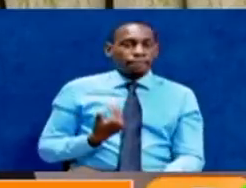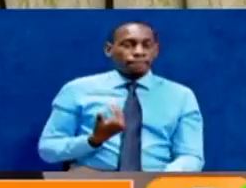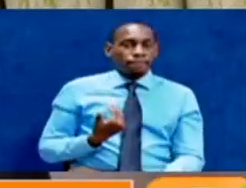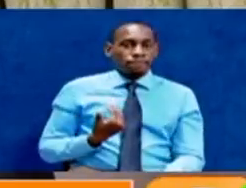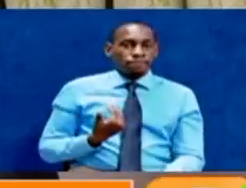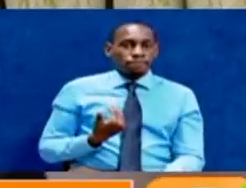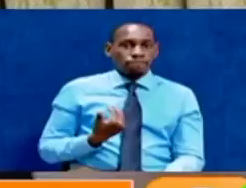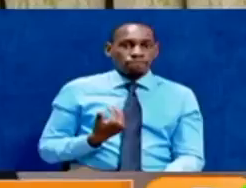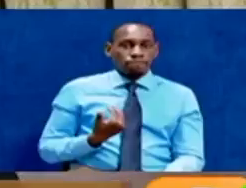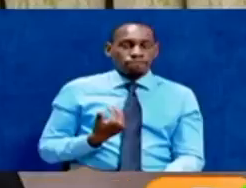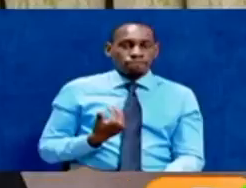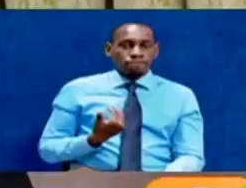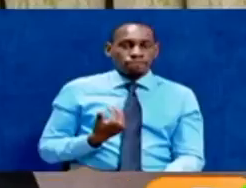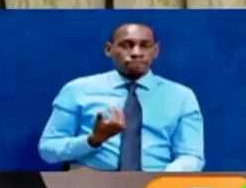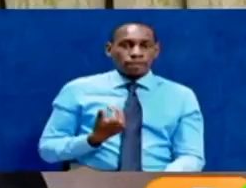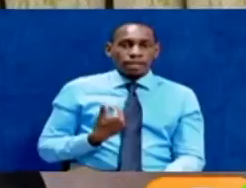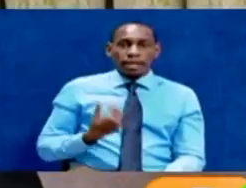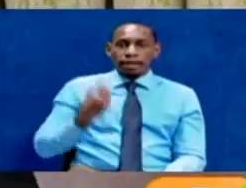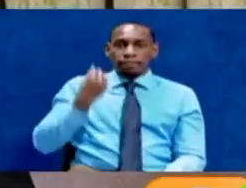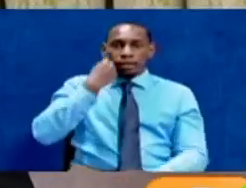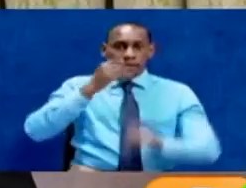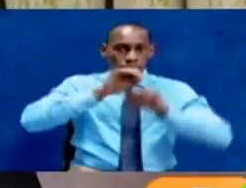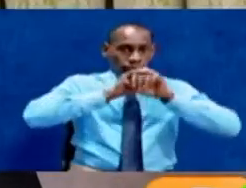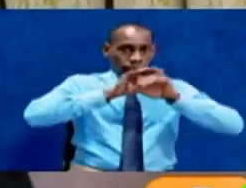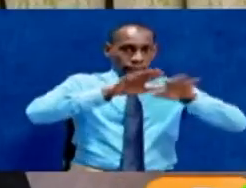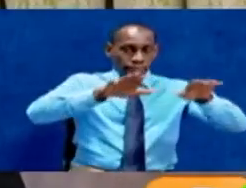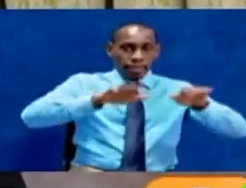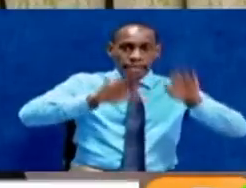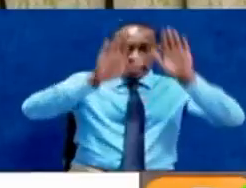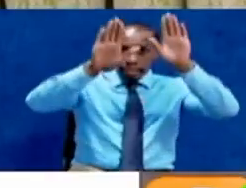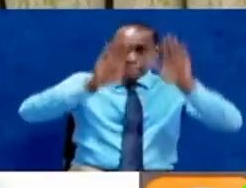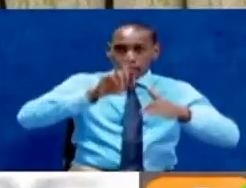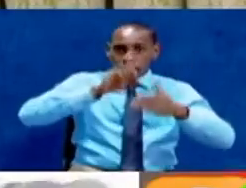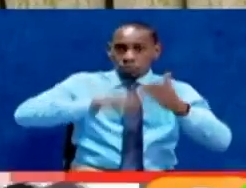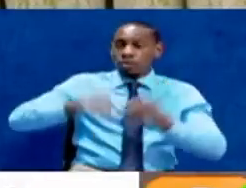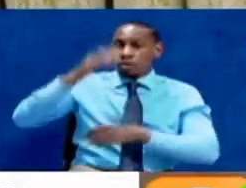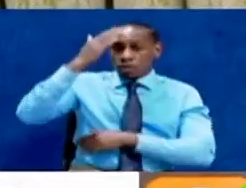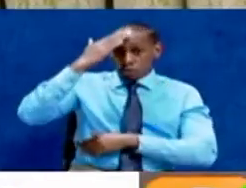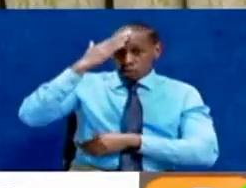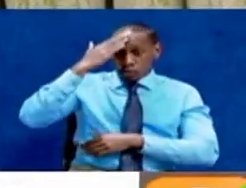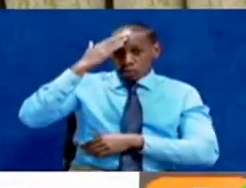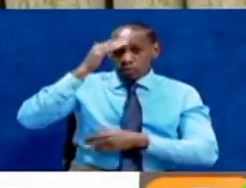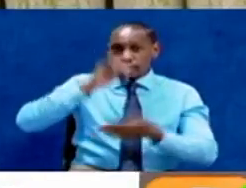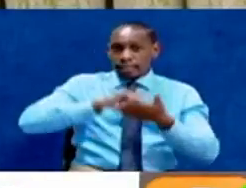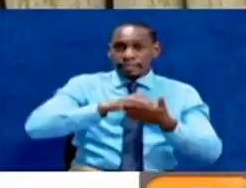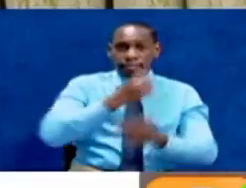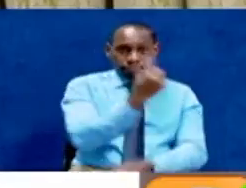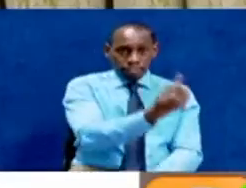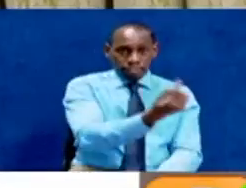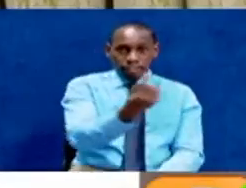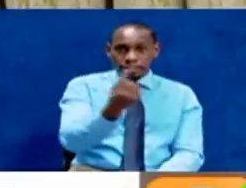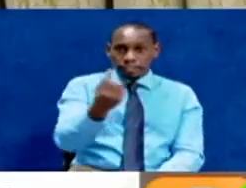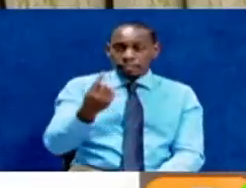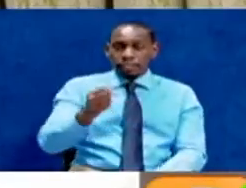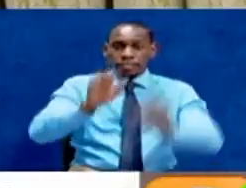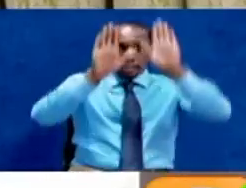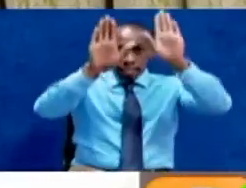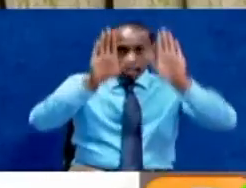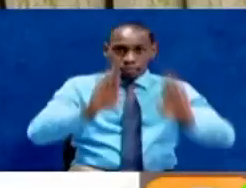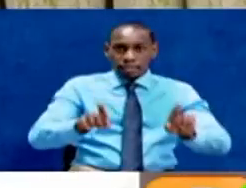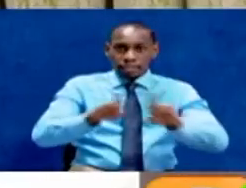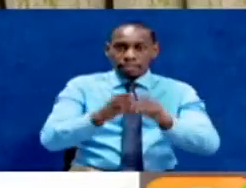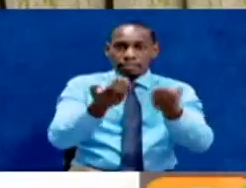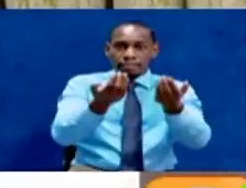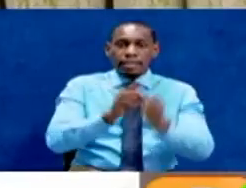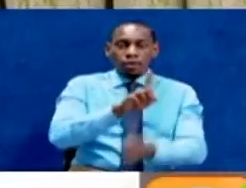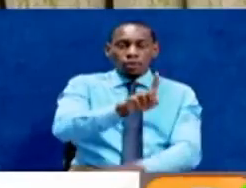with this pandemic, it's important to realize and know that every one of us matters and we all